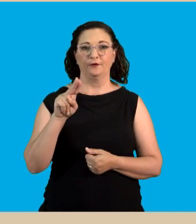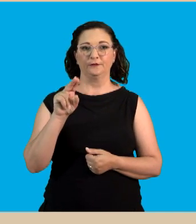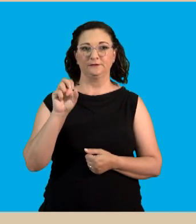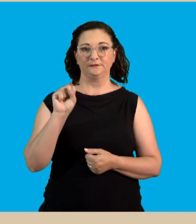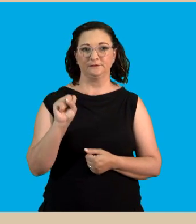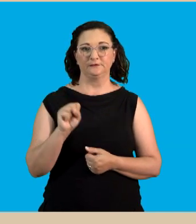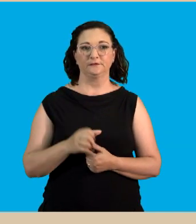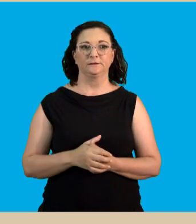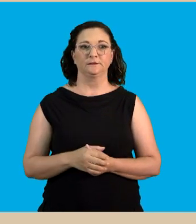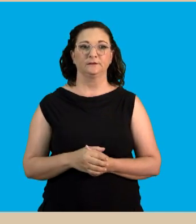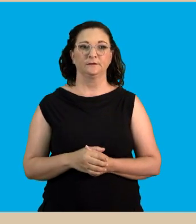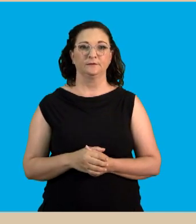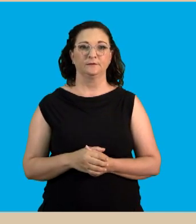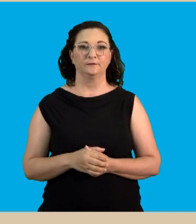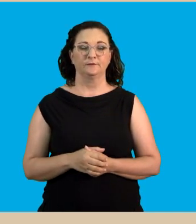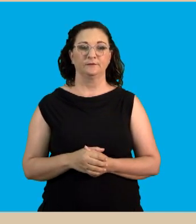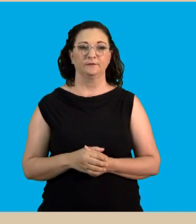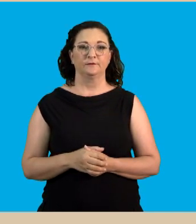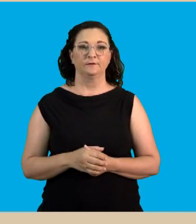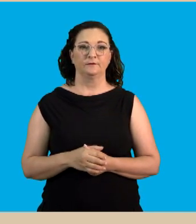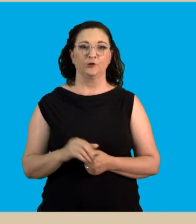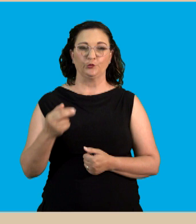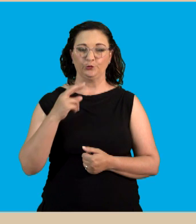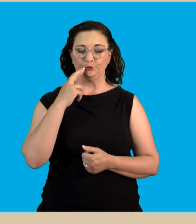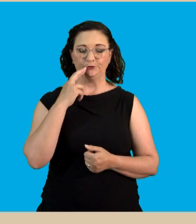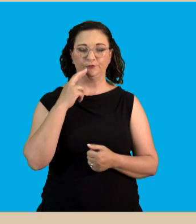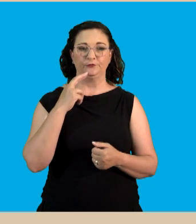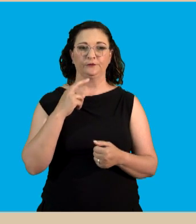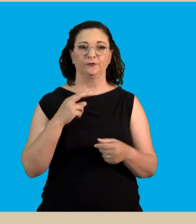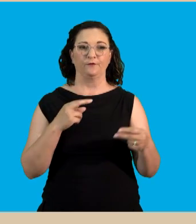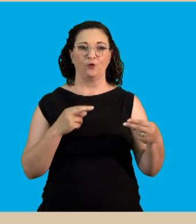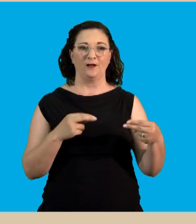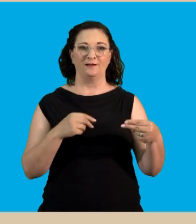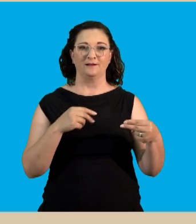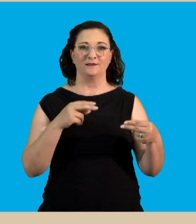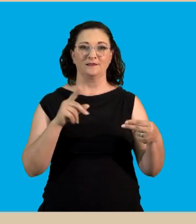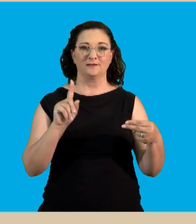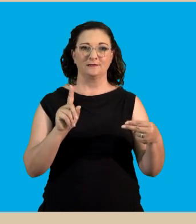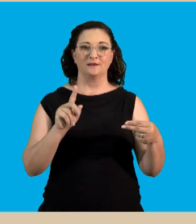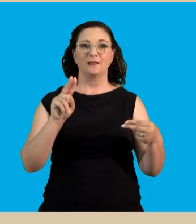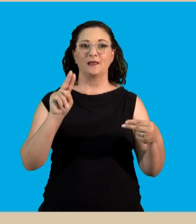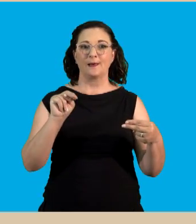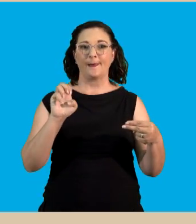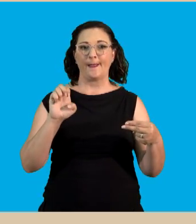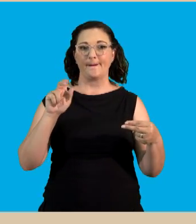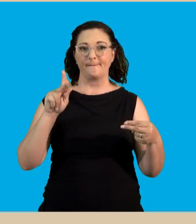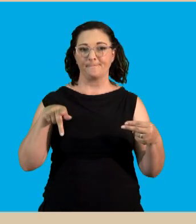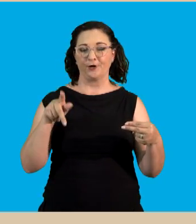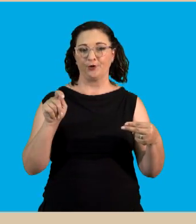Uranus. And then noodles and letter H represent